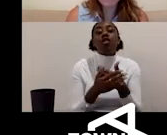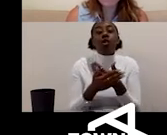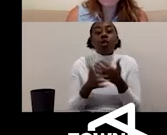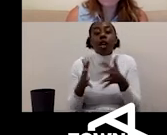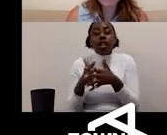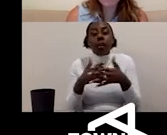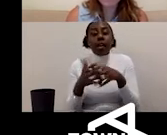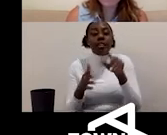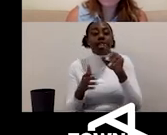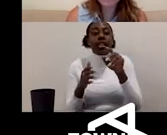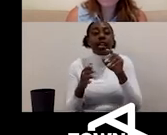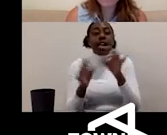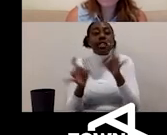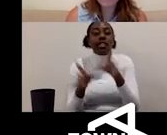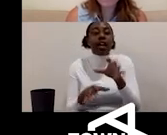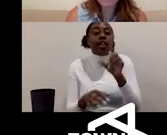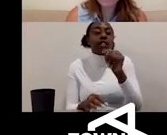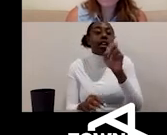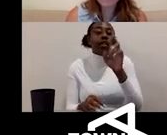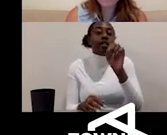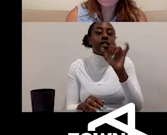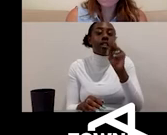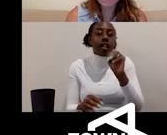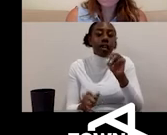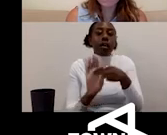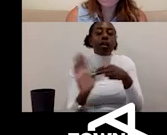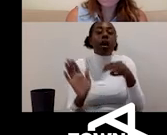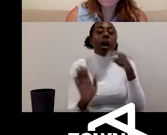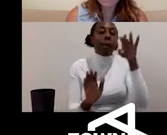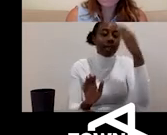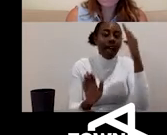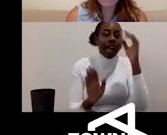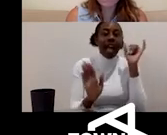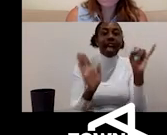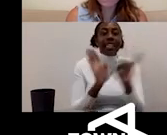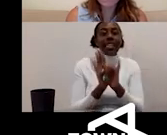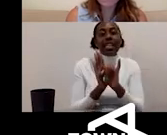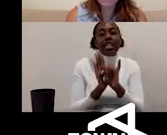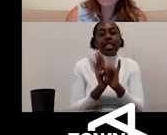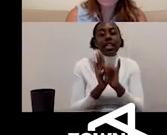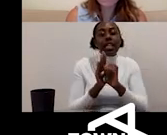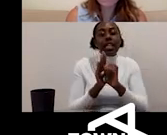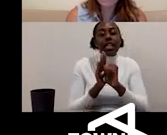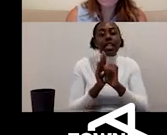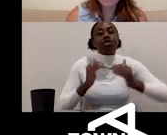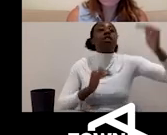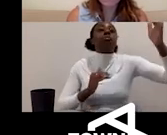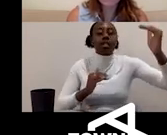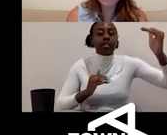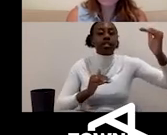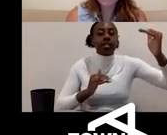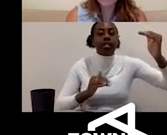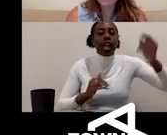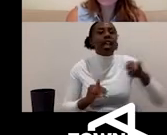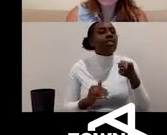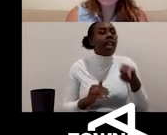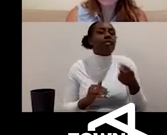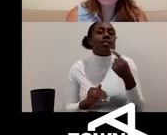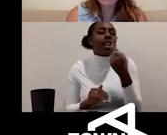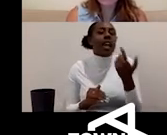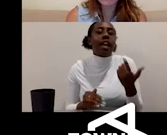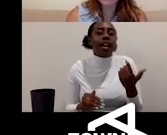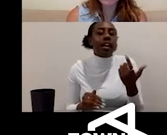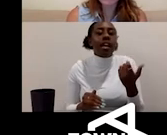called Black Identity Extremists. And they basically conclude that because of